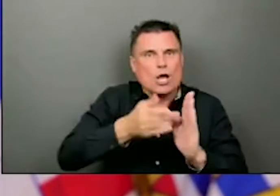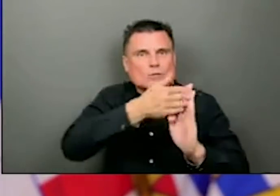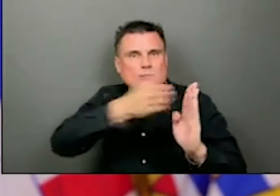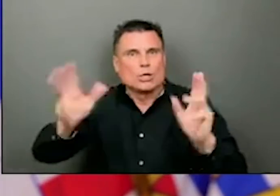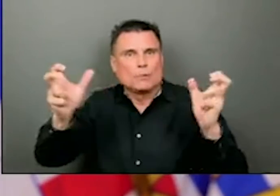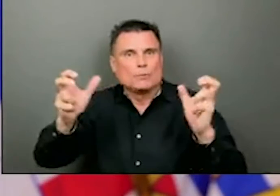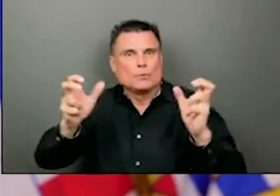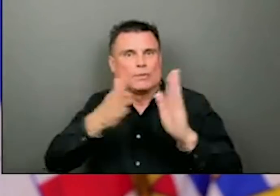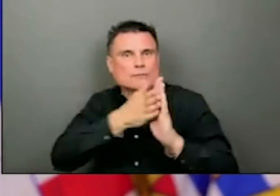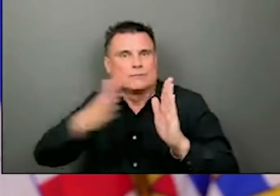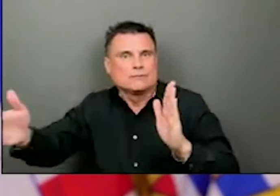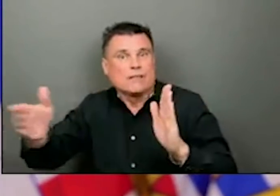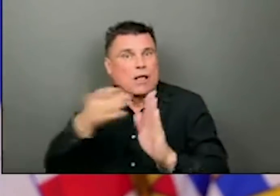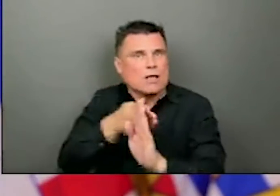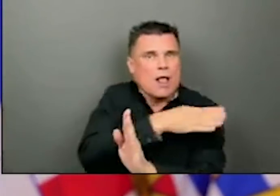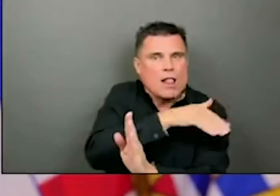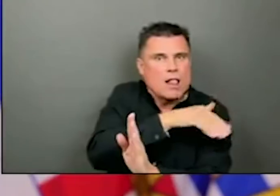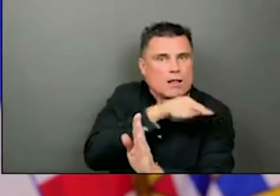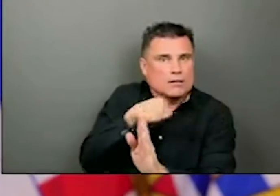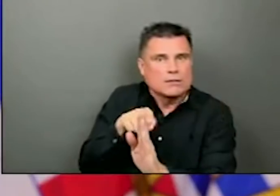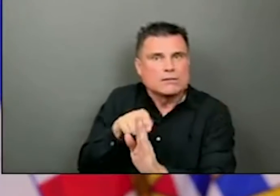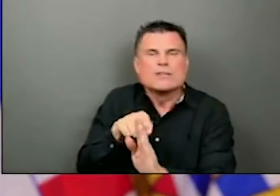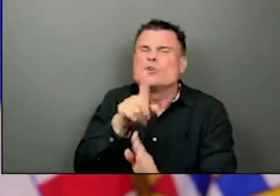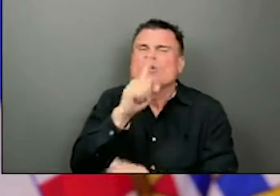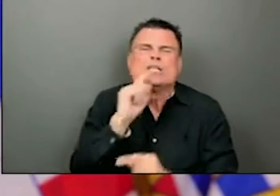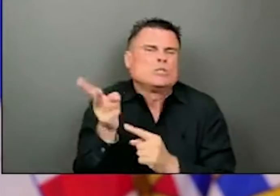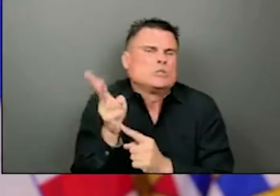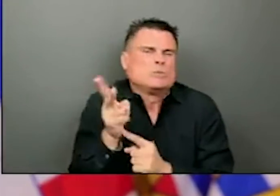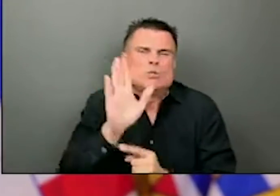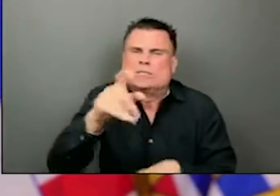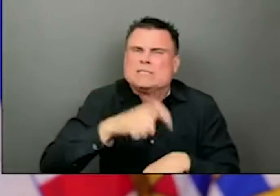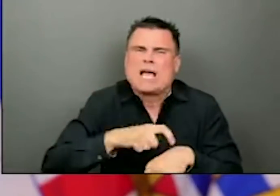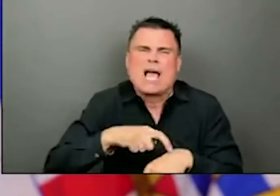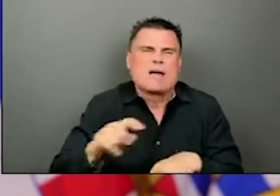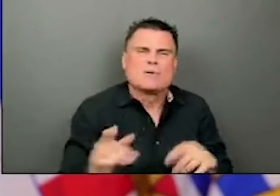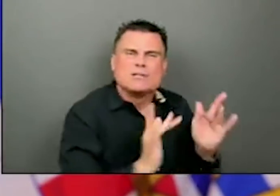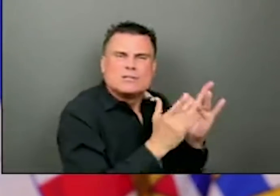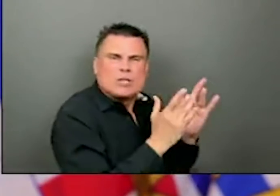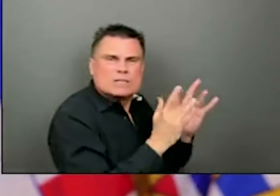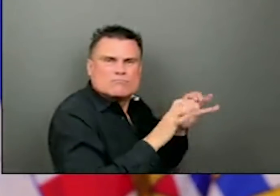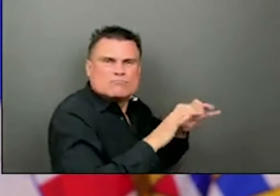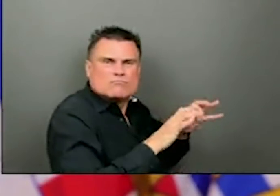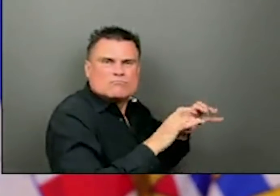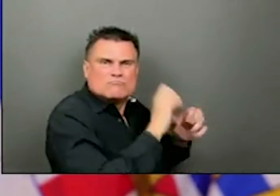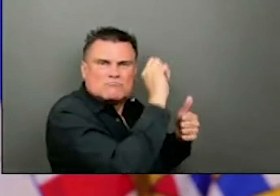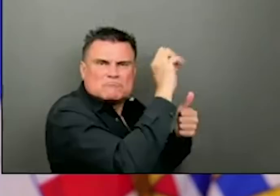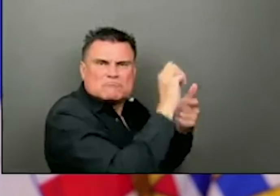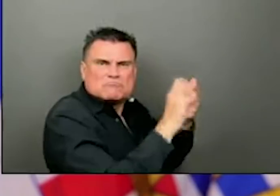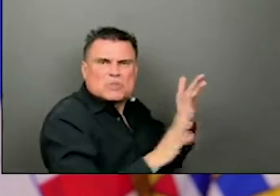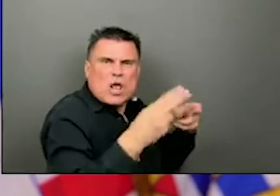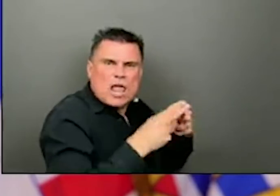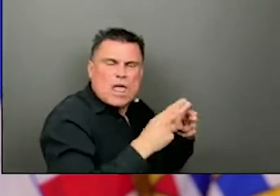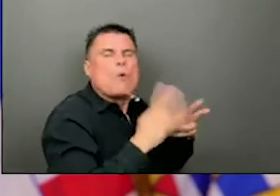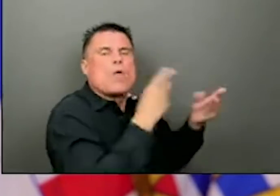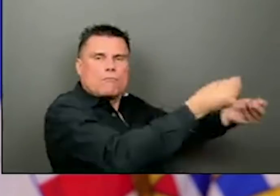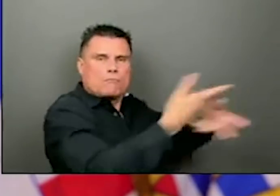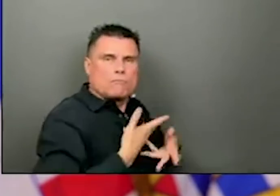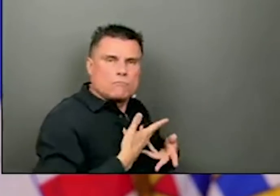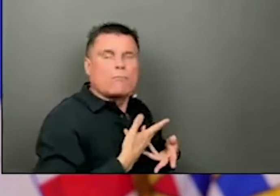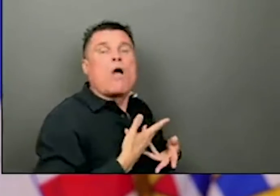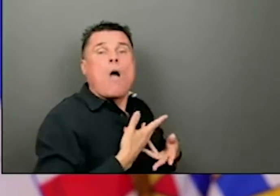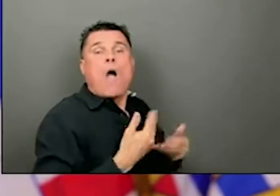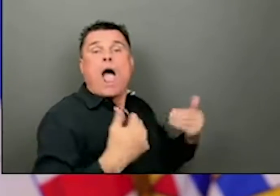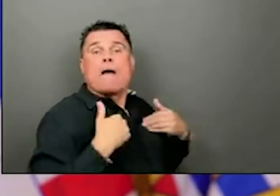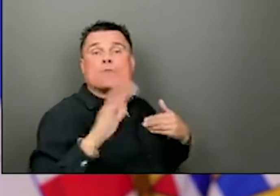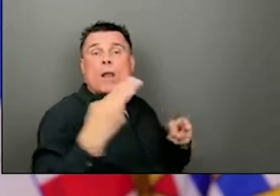and this system will immediately notify you whether you are in there or not. And many of you who may not be aware of